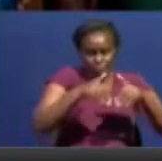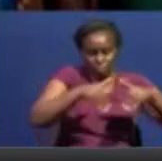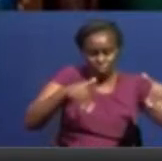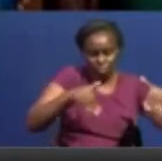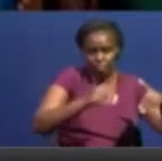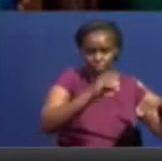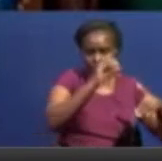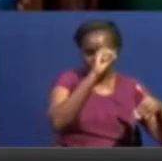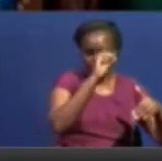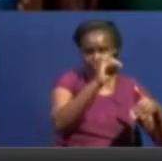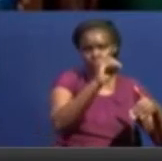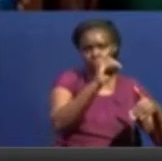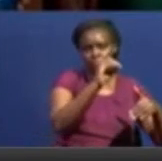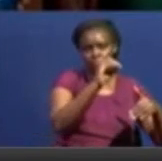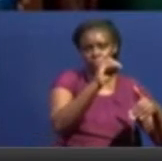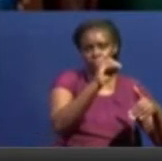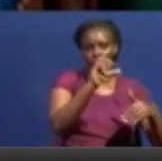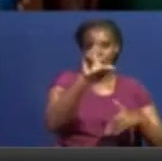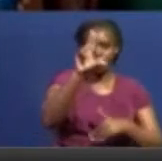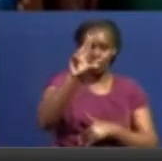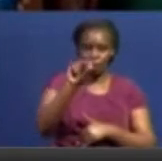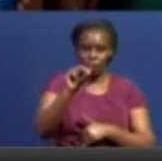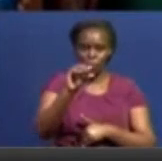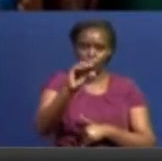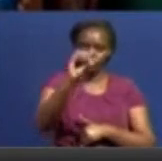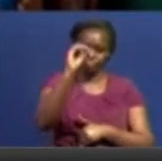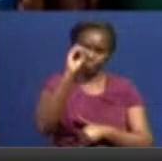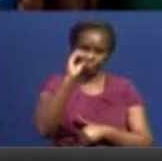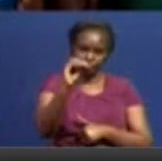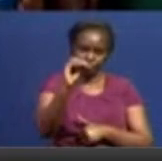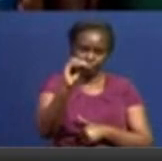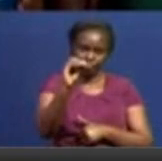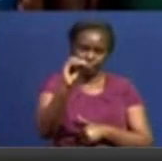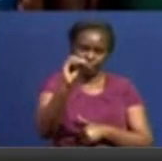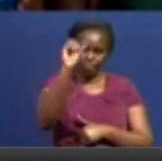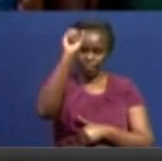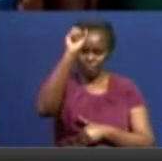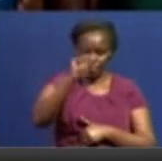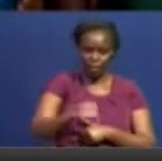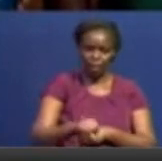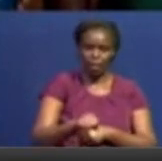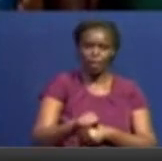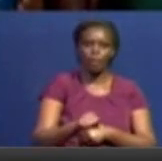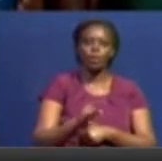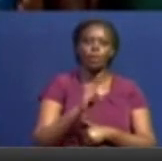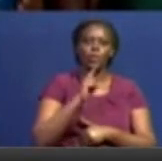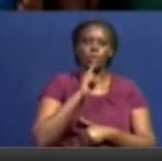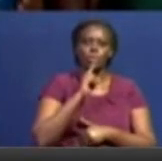Abstentions, nil. Noes, nil. Ayes,